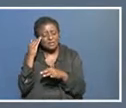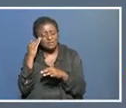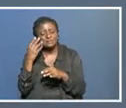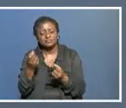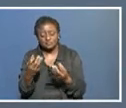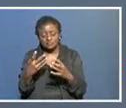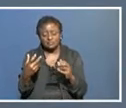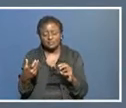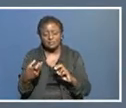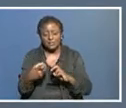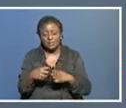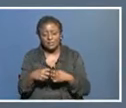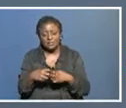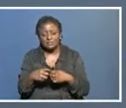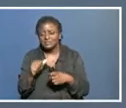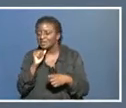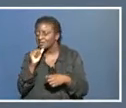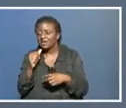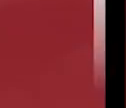faced with are out of their hands.